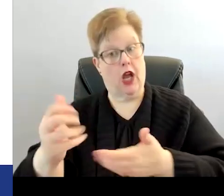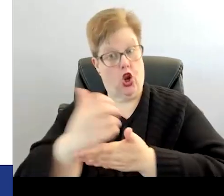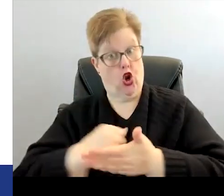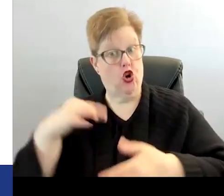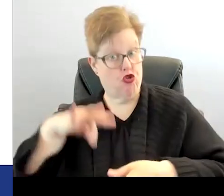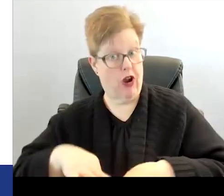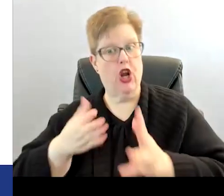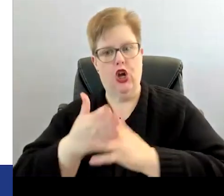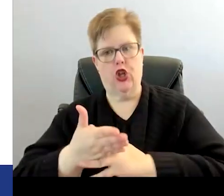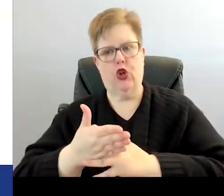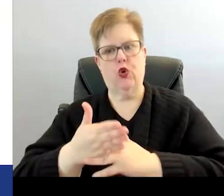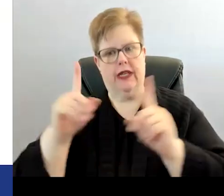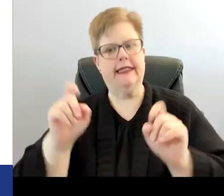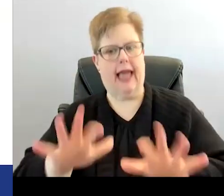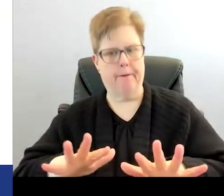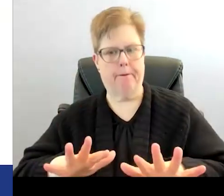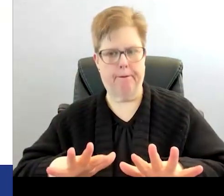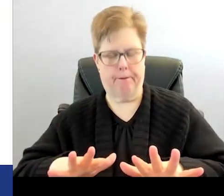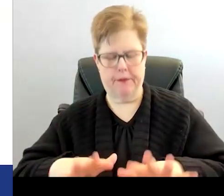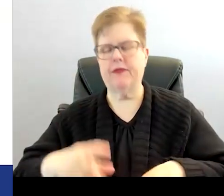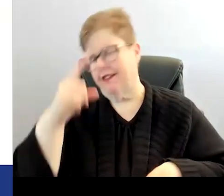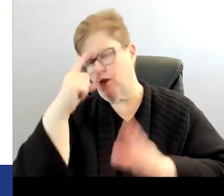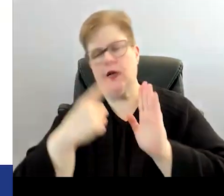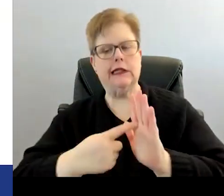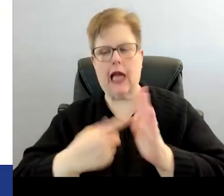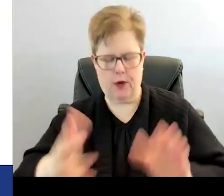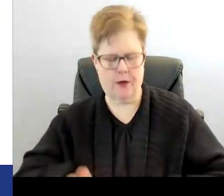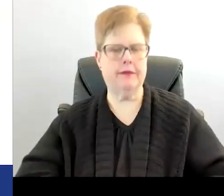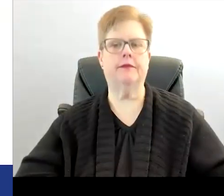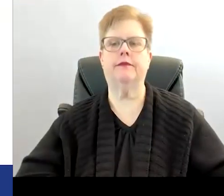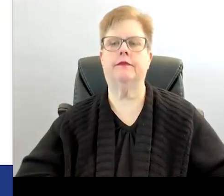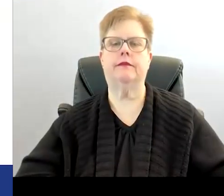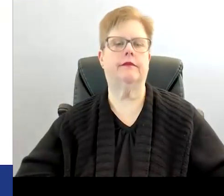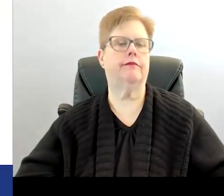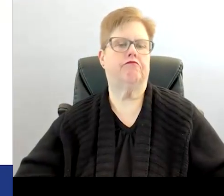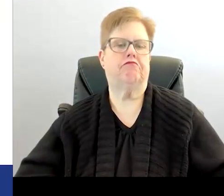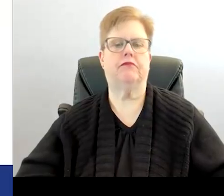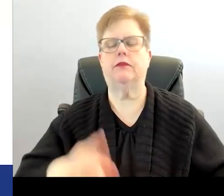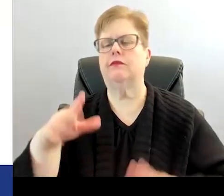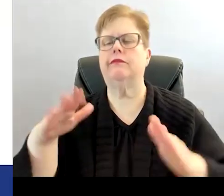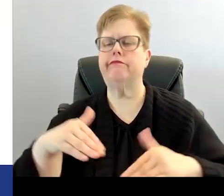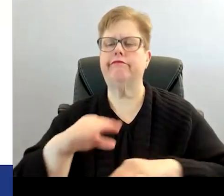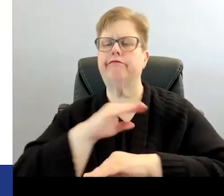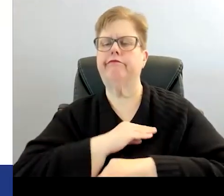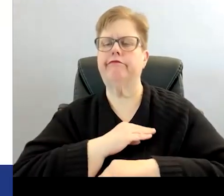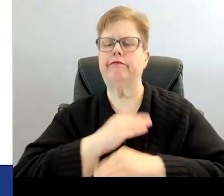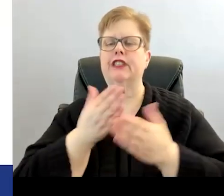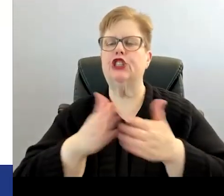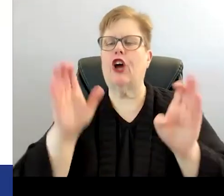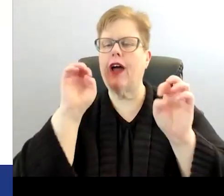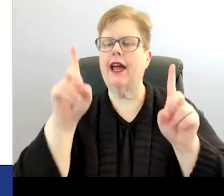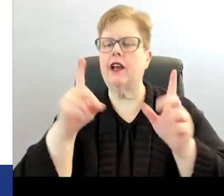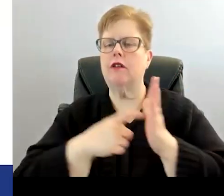credit through examination. If, for example, you haven't fulfilled the gen ed requirement